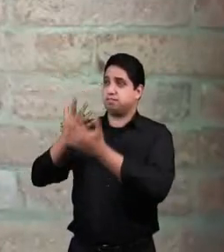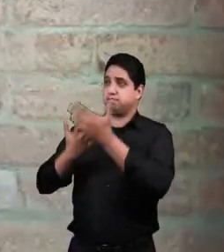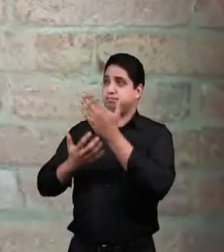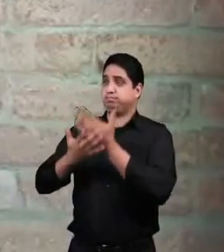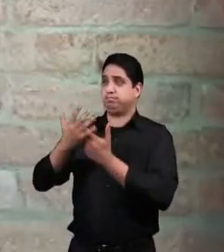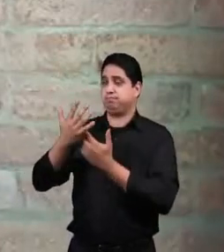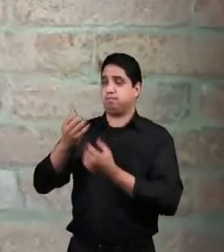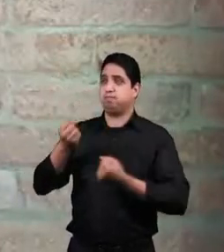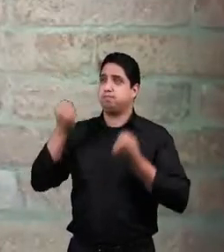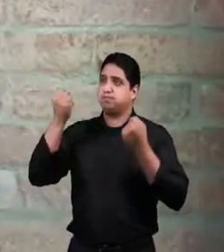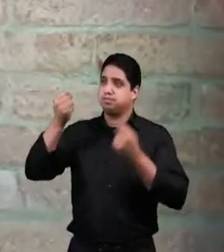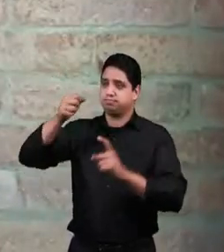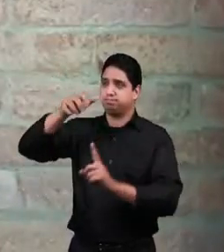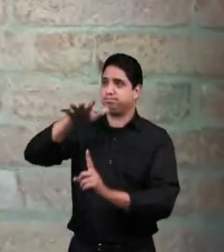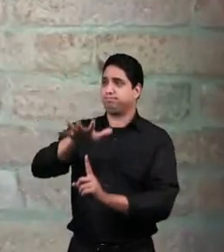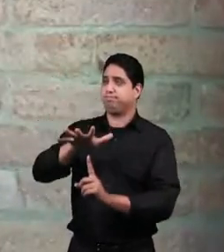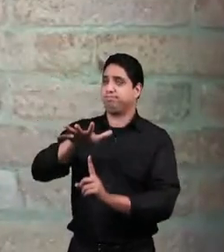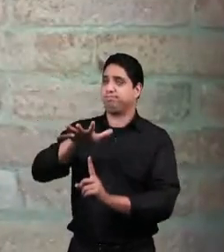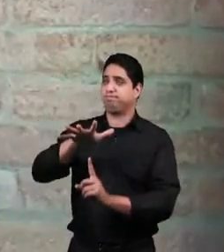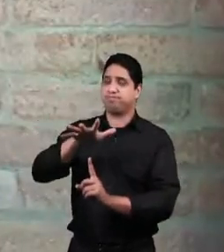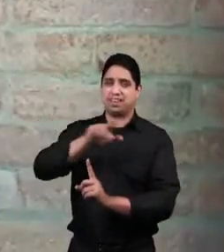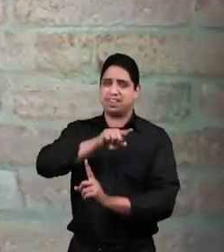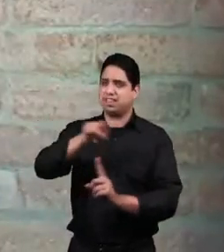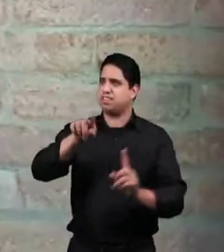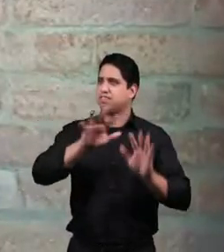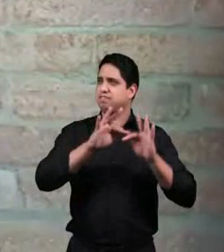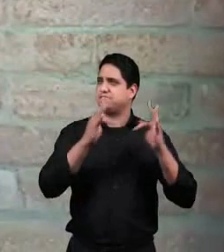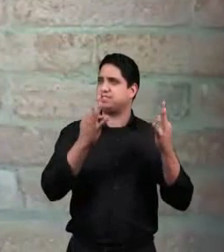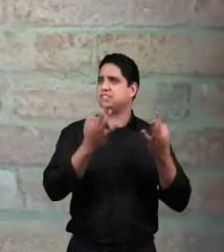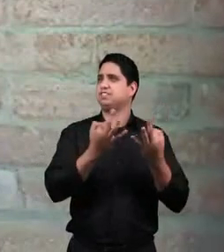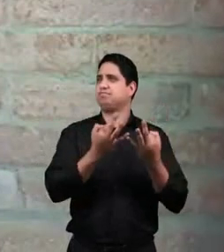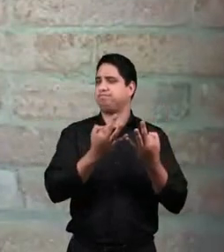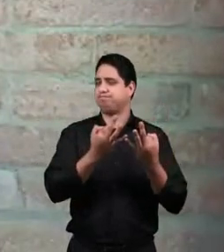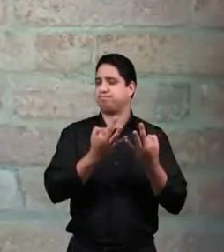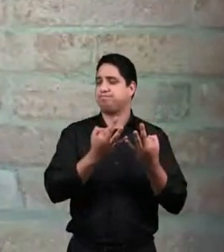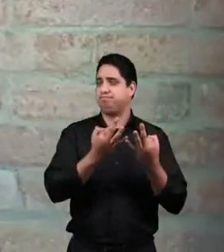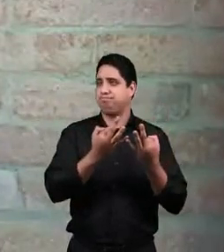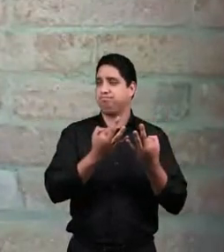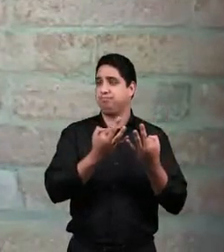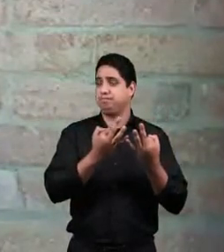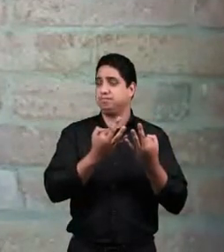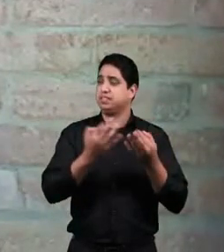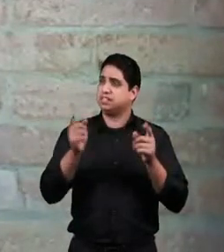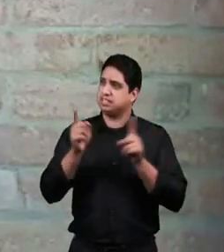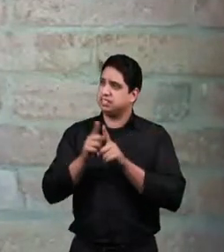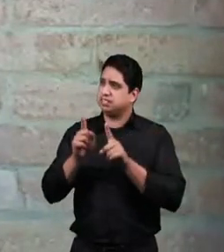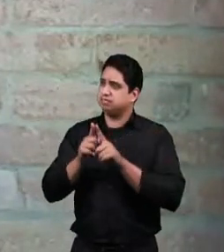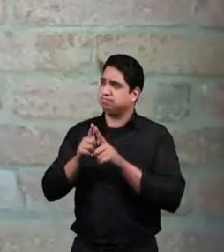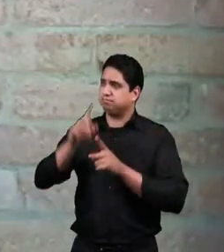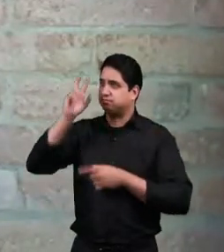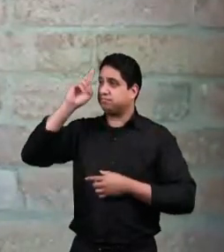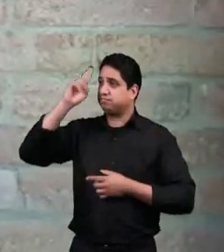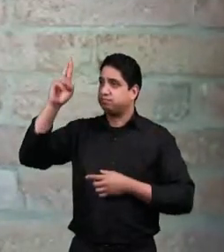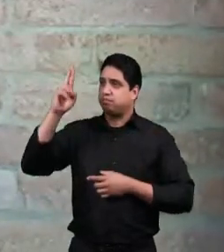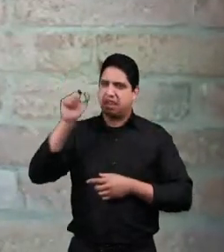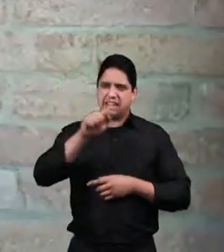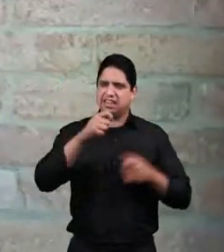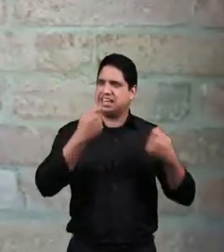we place before you, Lord, each home represented in this service in your